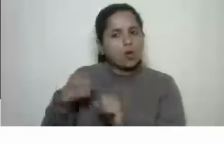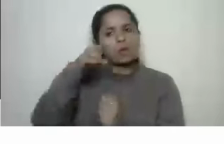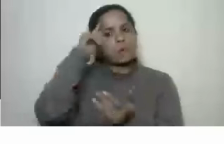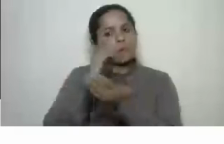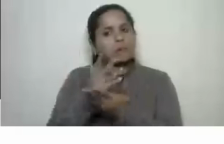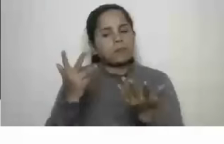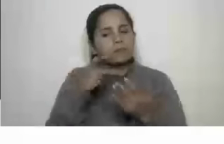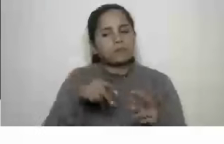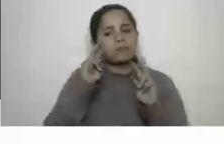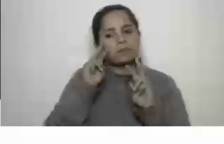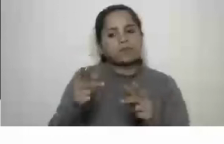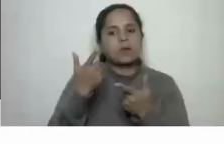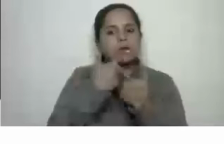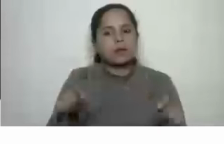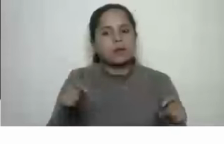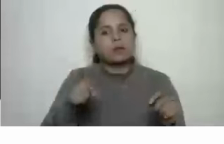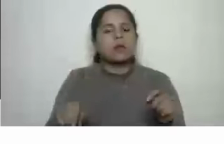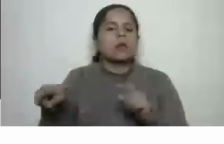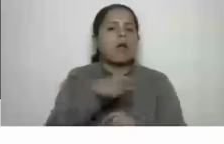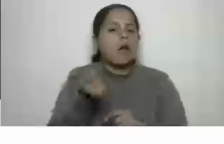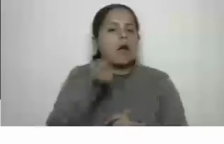this acknowledging the linguistic landscape might do.